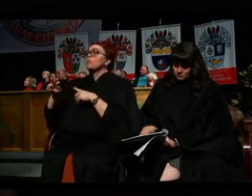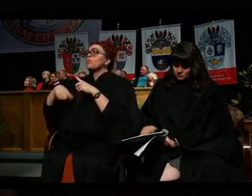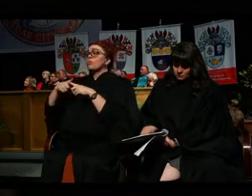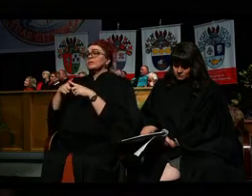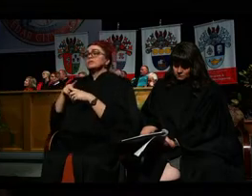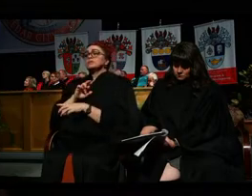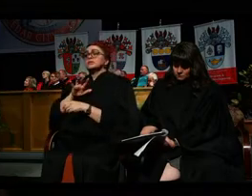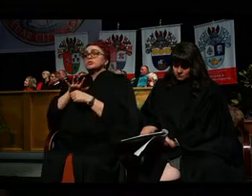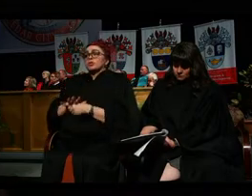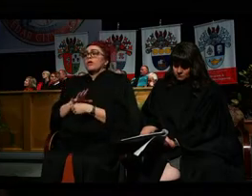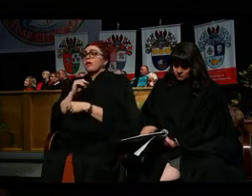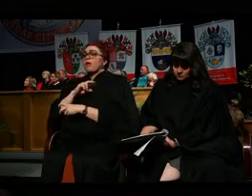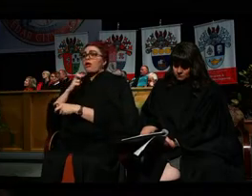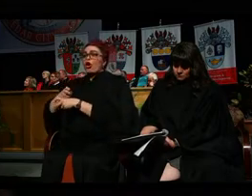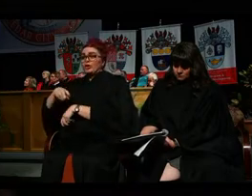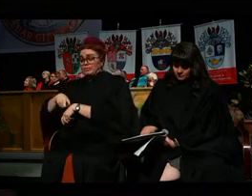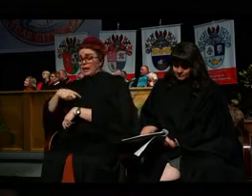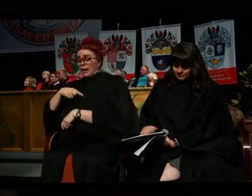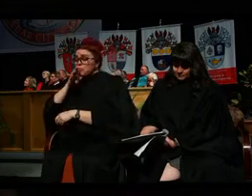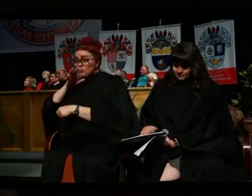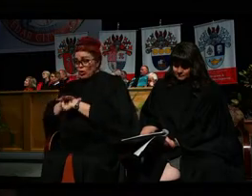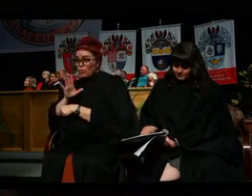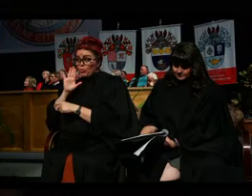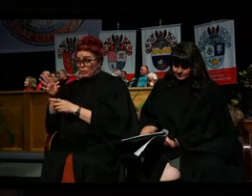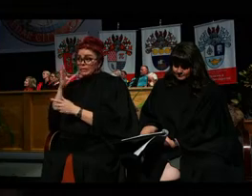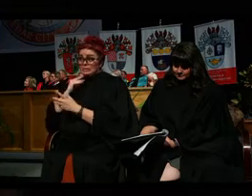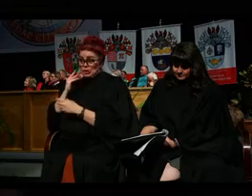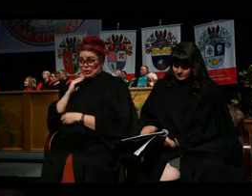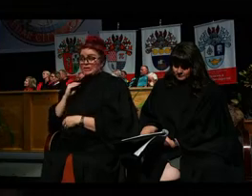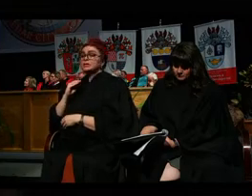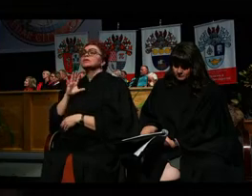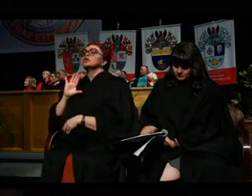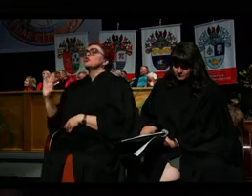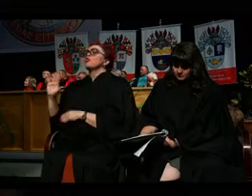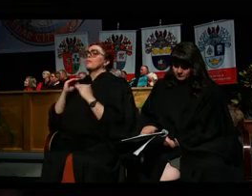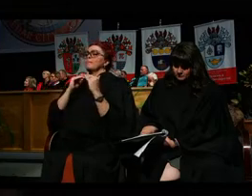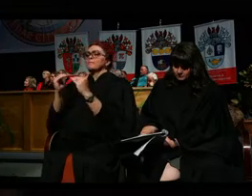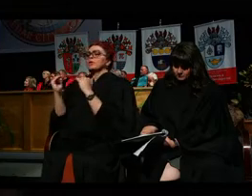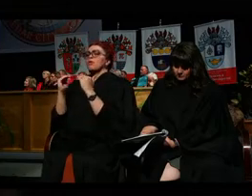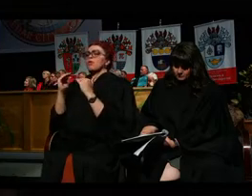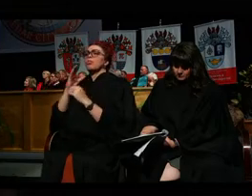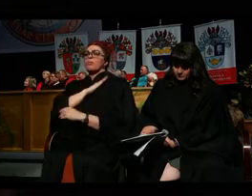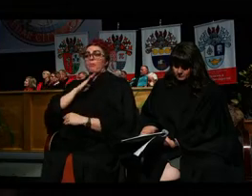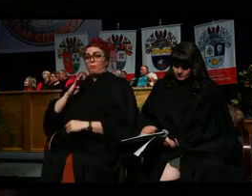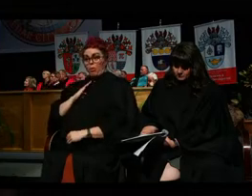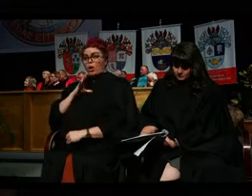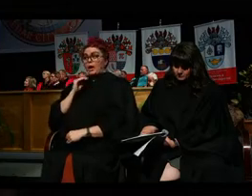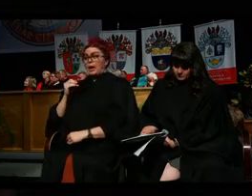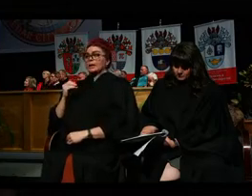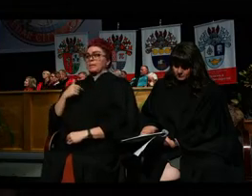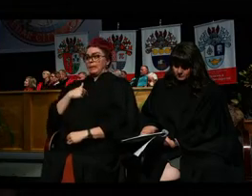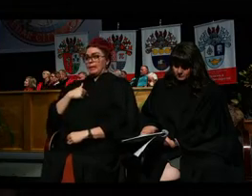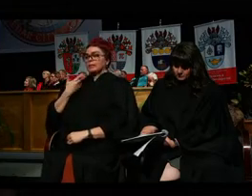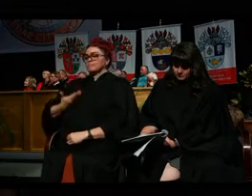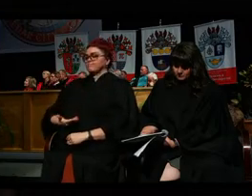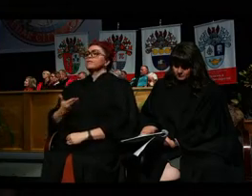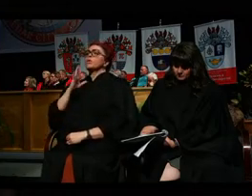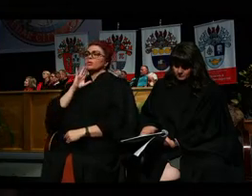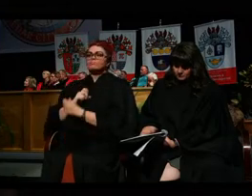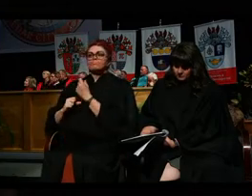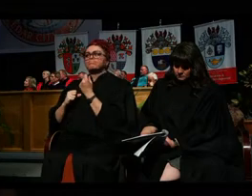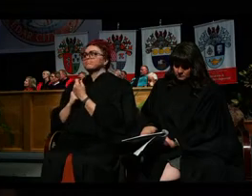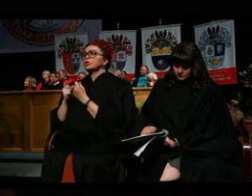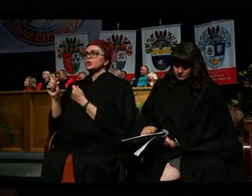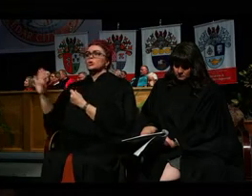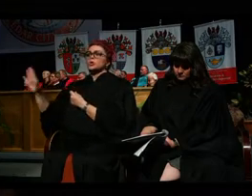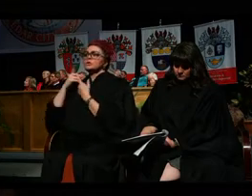I promise you, they will be there. Your peers across the state, the board, and I stand ready to support your success. Having watched you